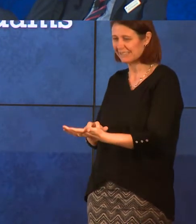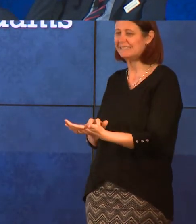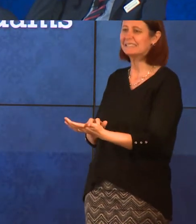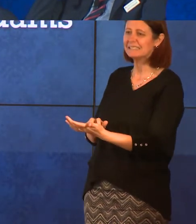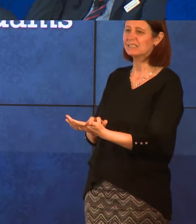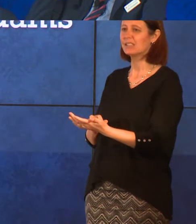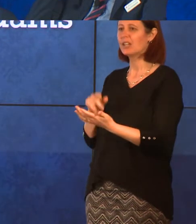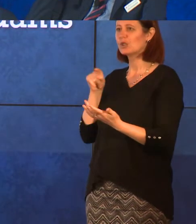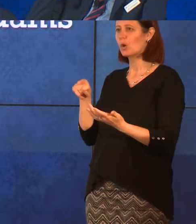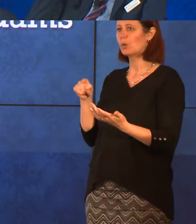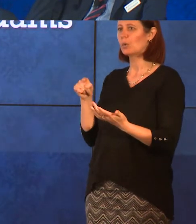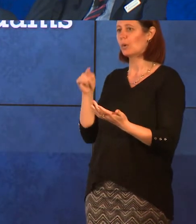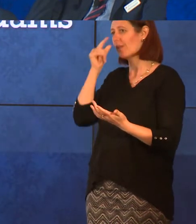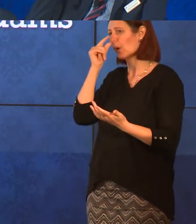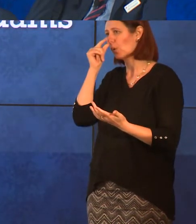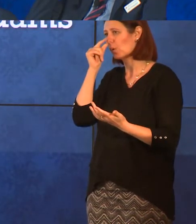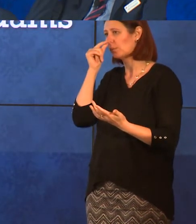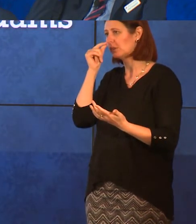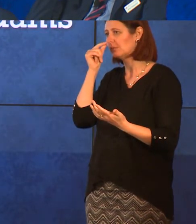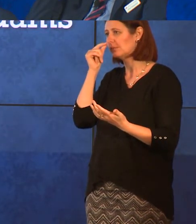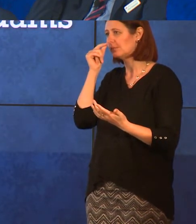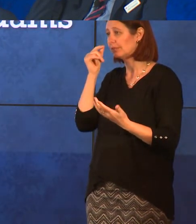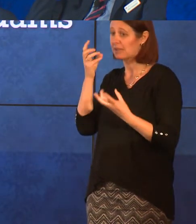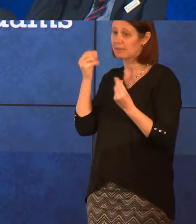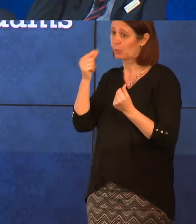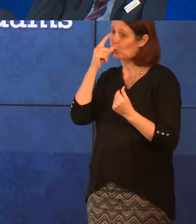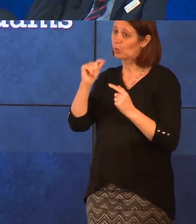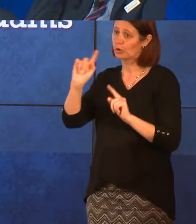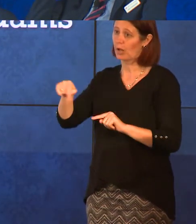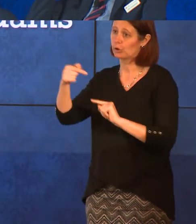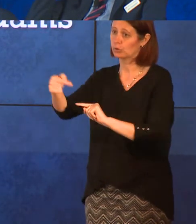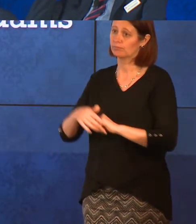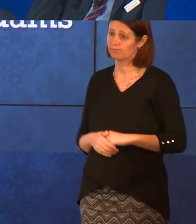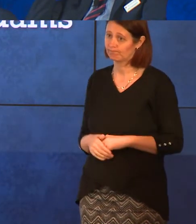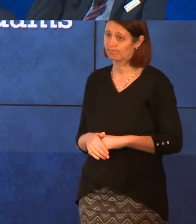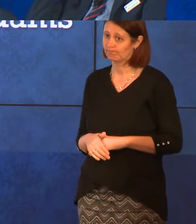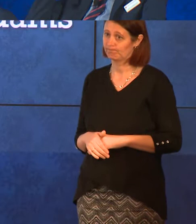think that could be very much something you could challenge.